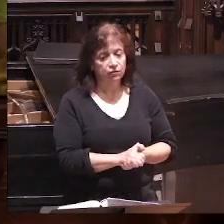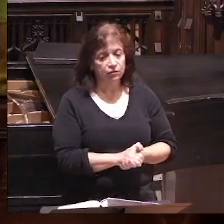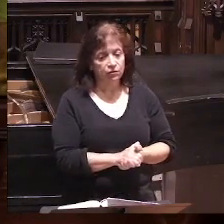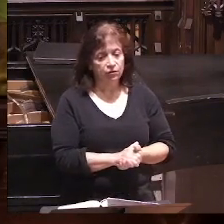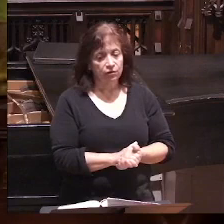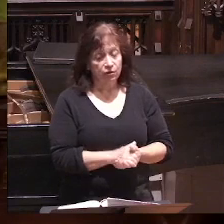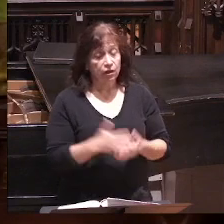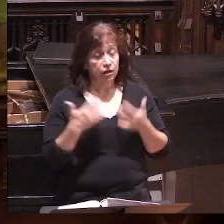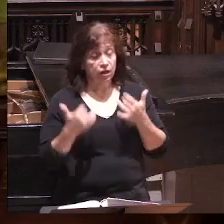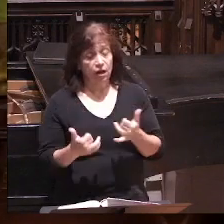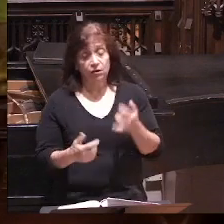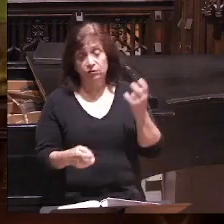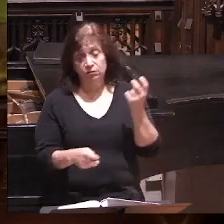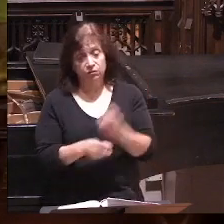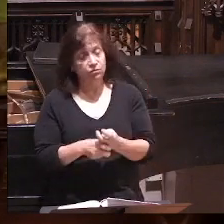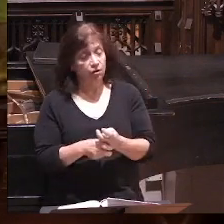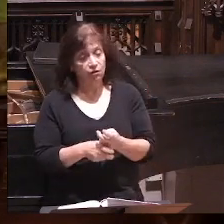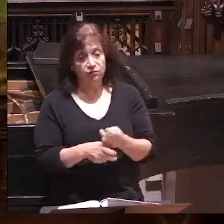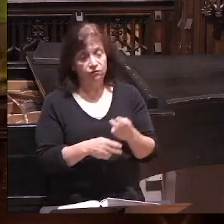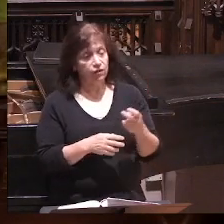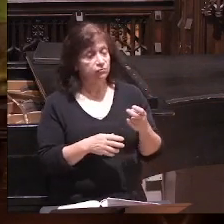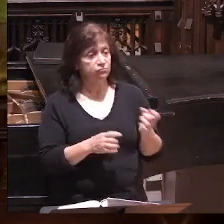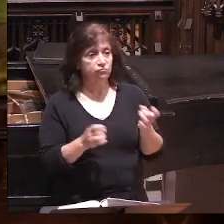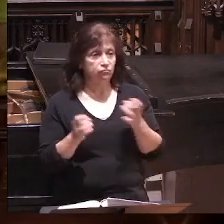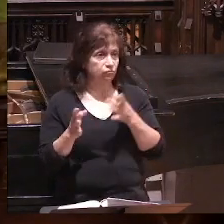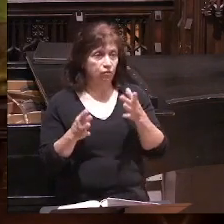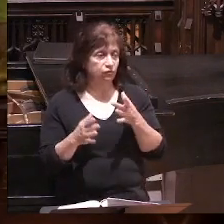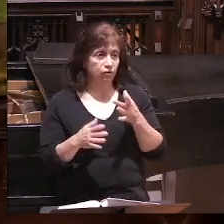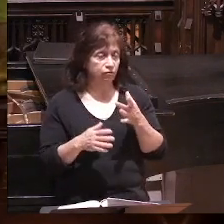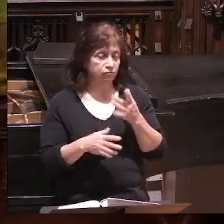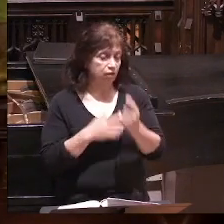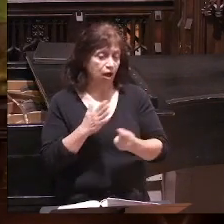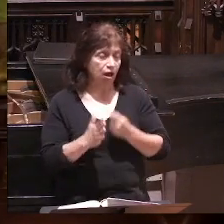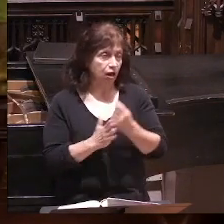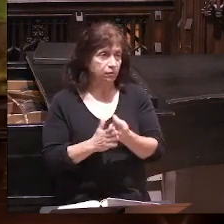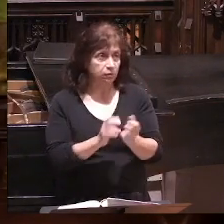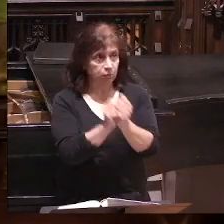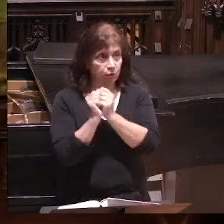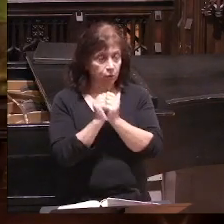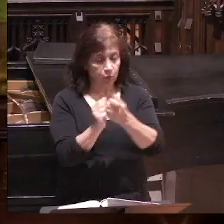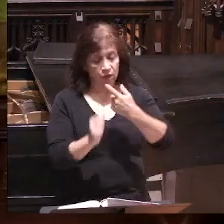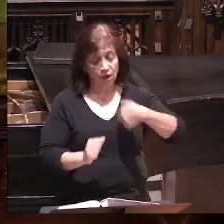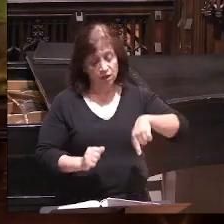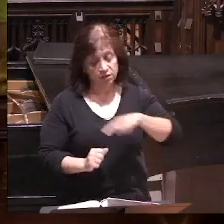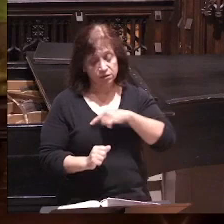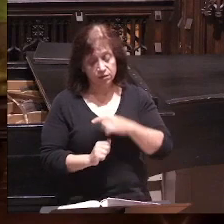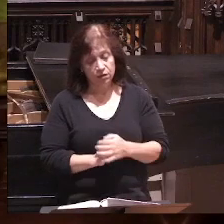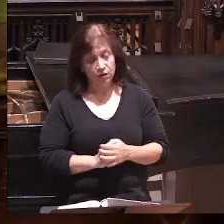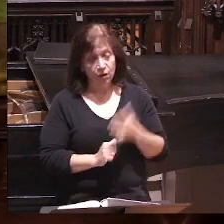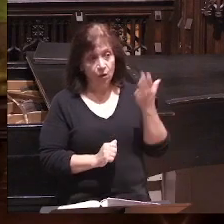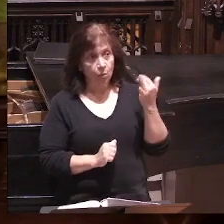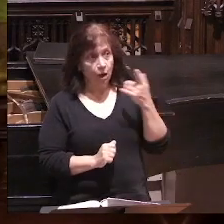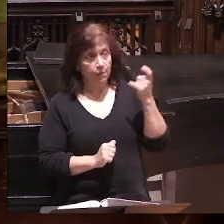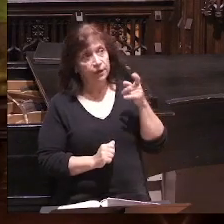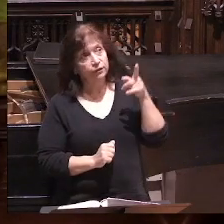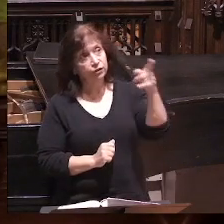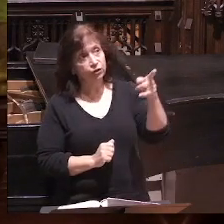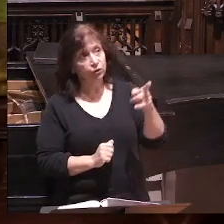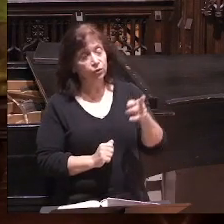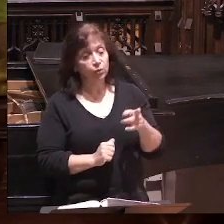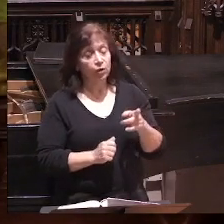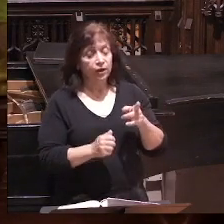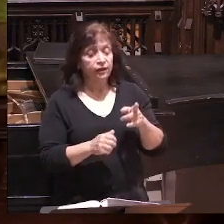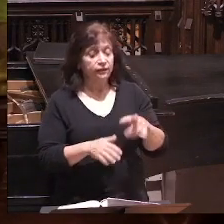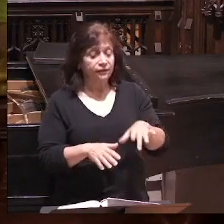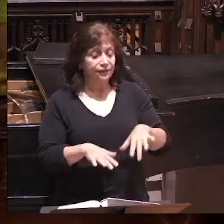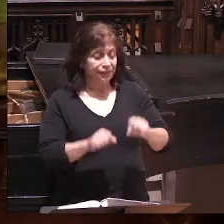In these difficult and tumultuous days, be with us, O God. For you are the one who turns